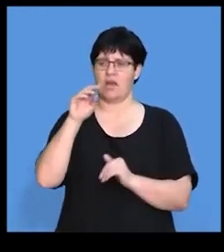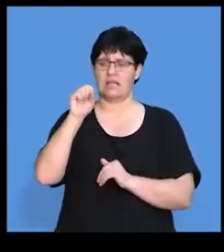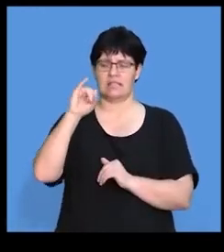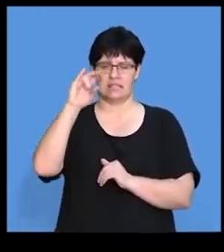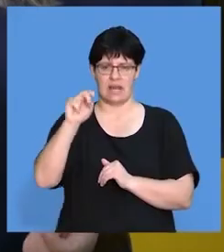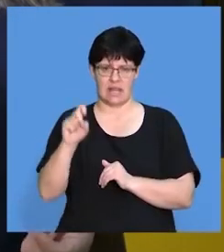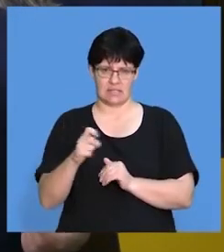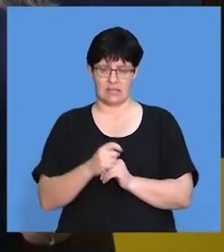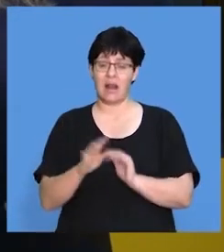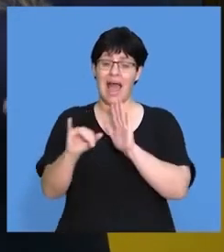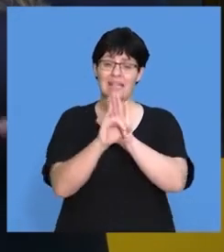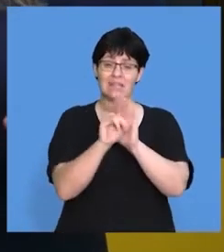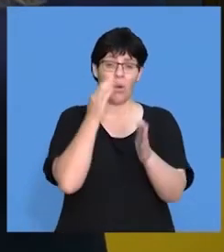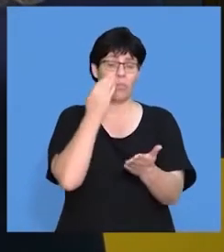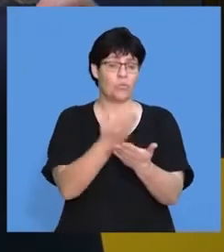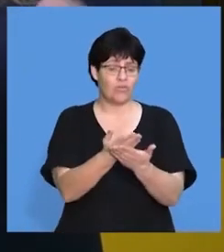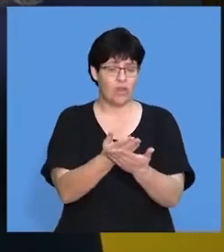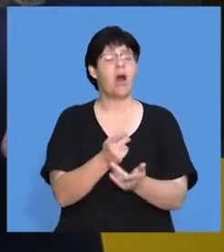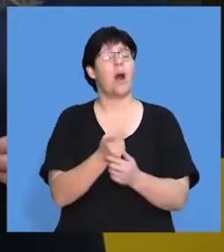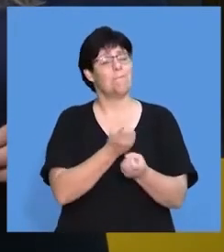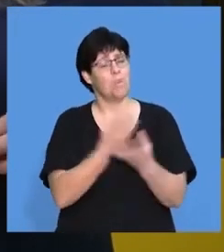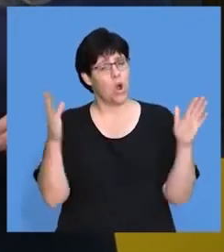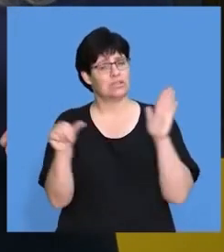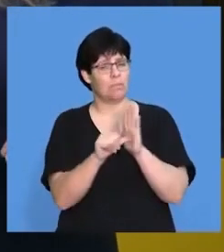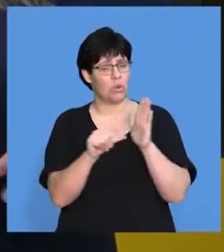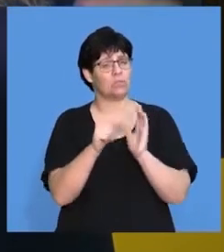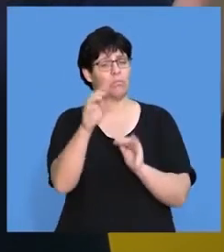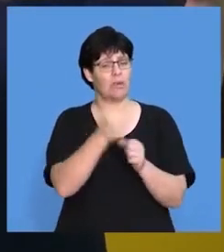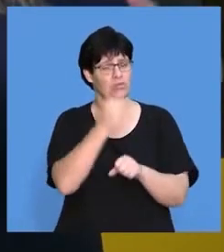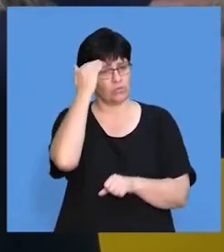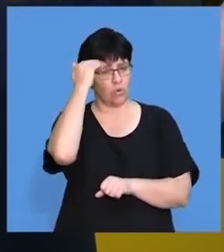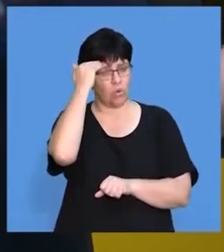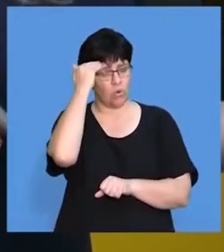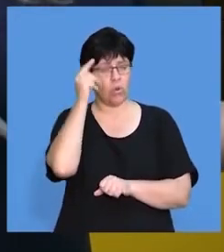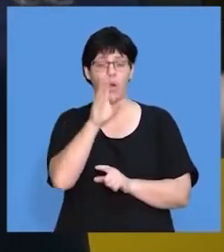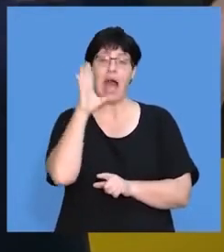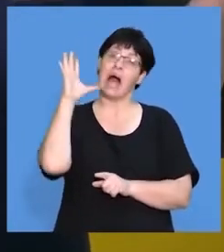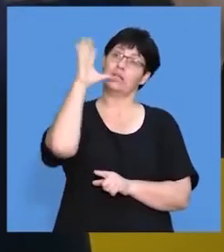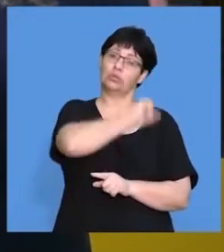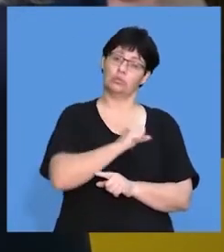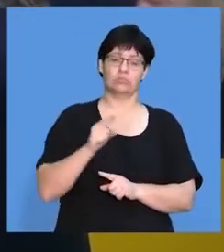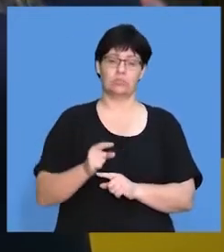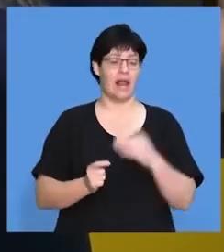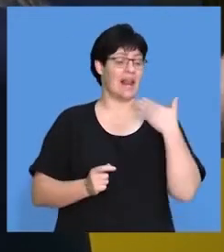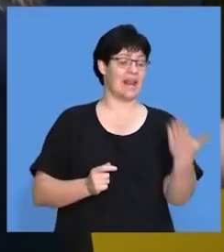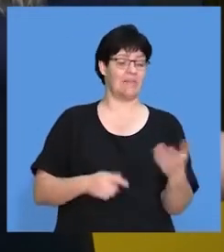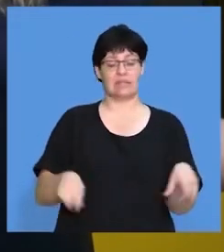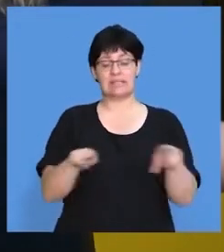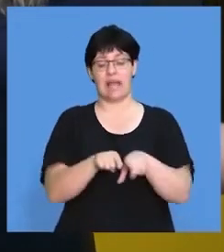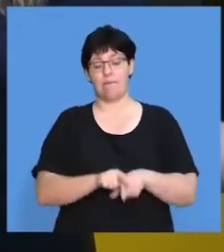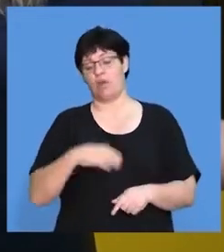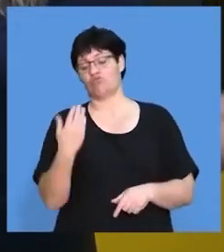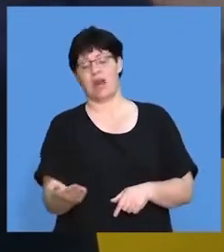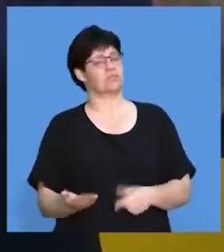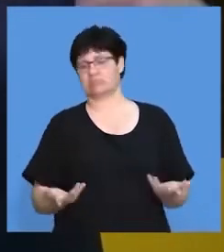proving identities, really one of the most important things to remember is that you cannot assume that the left-hand side is equal to the